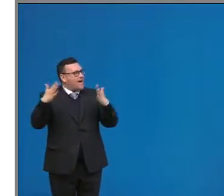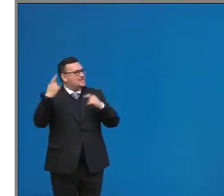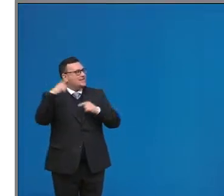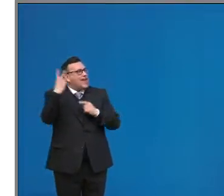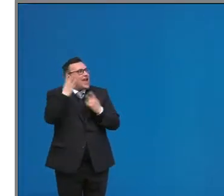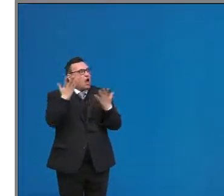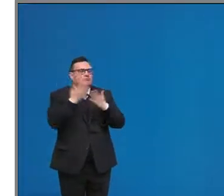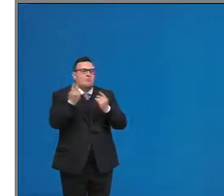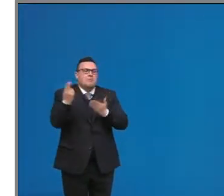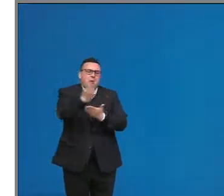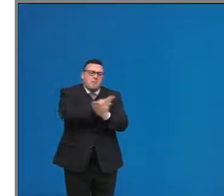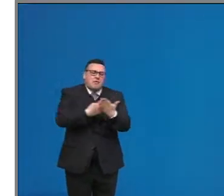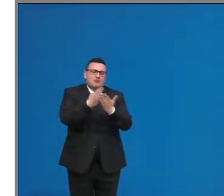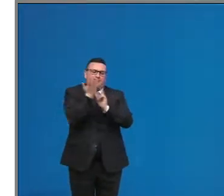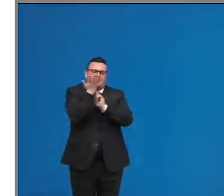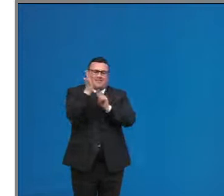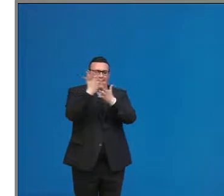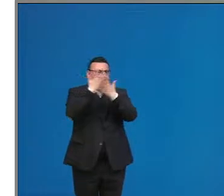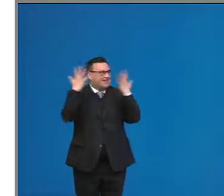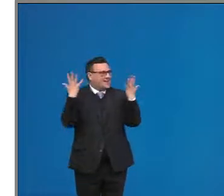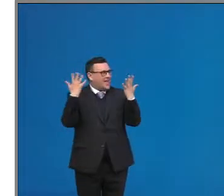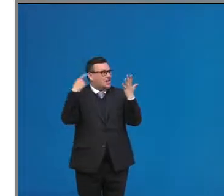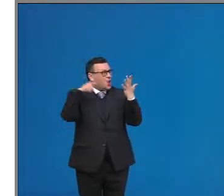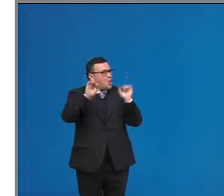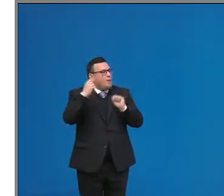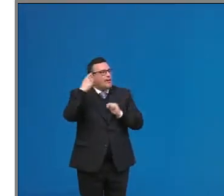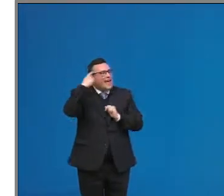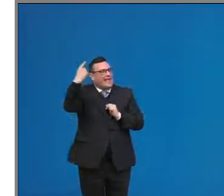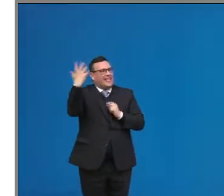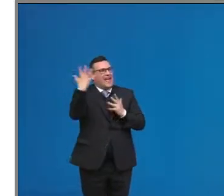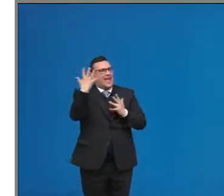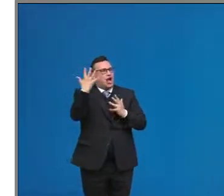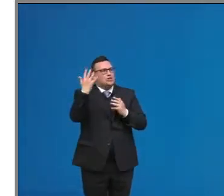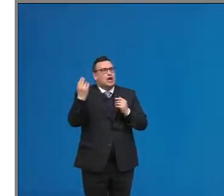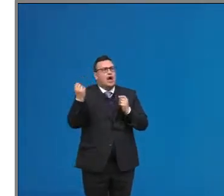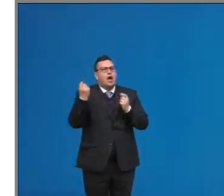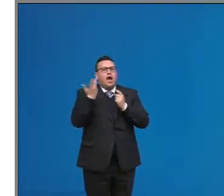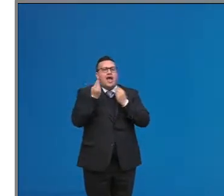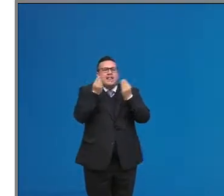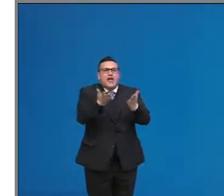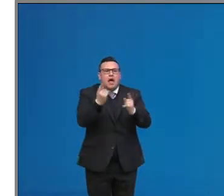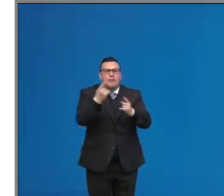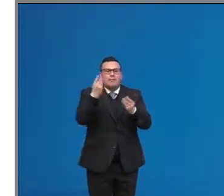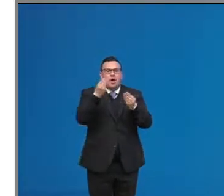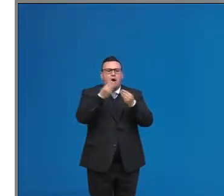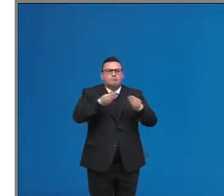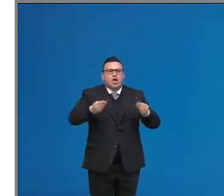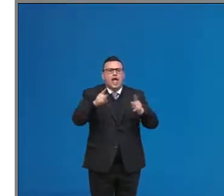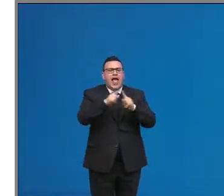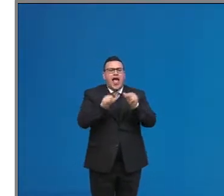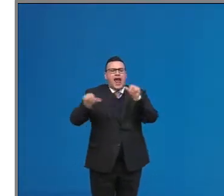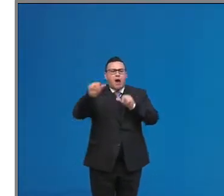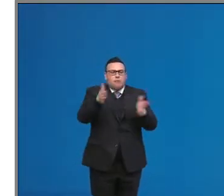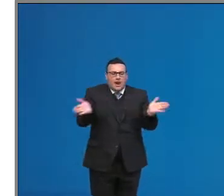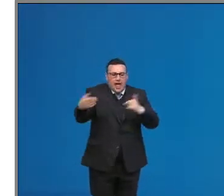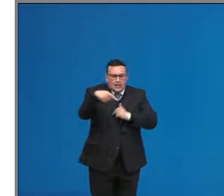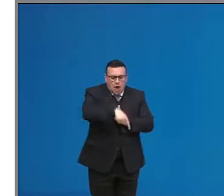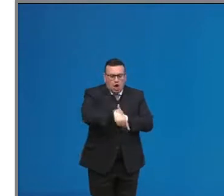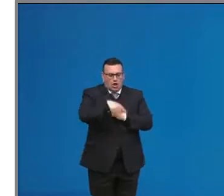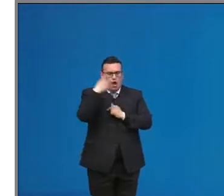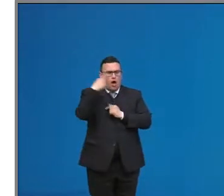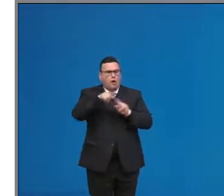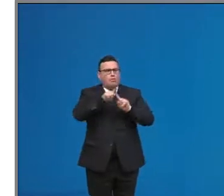e-research, which encapsulates the idea of providing virtual laboratories and